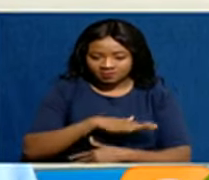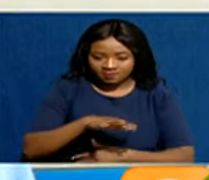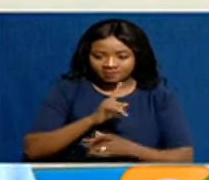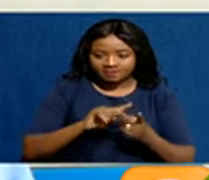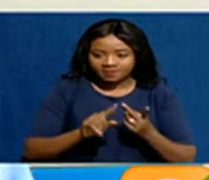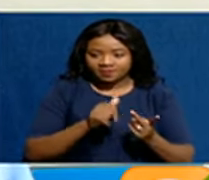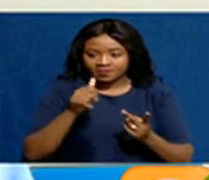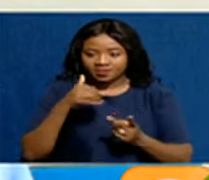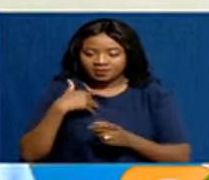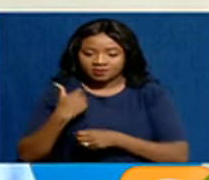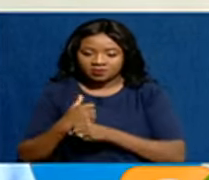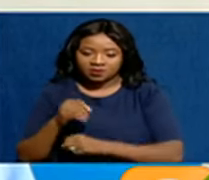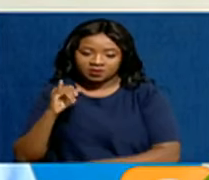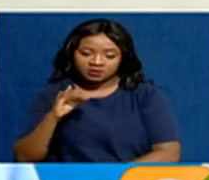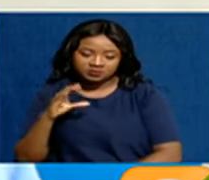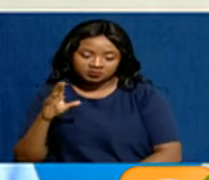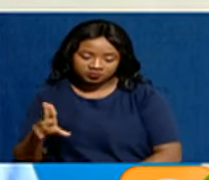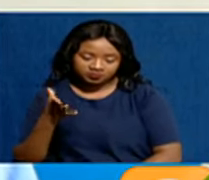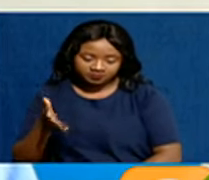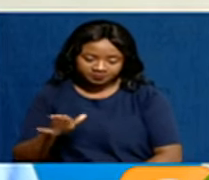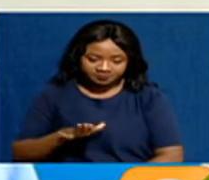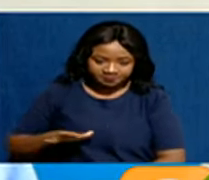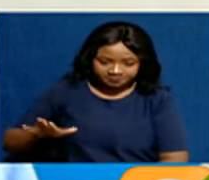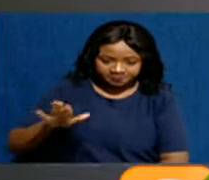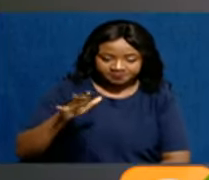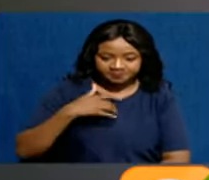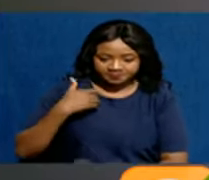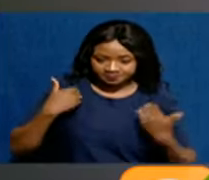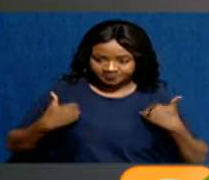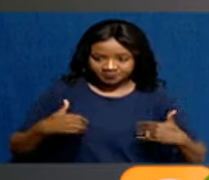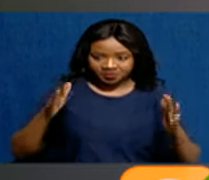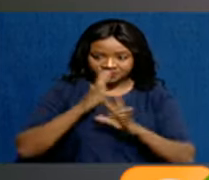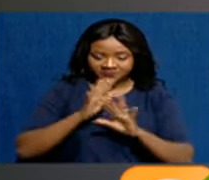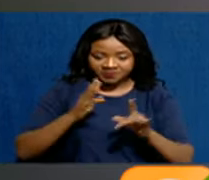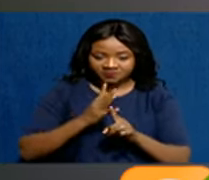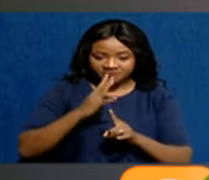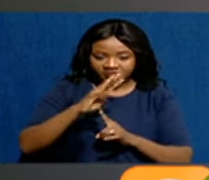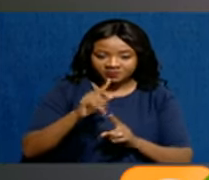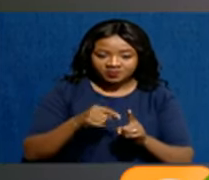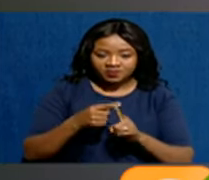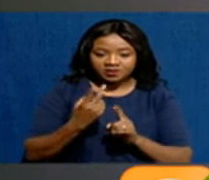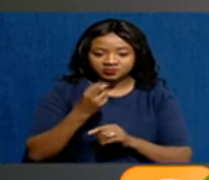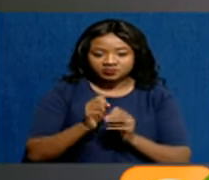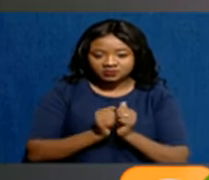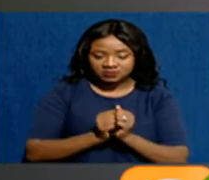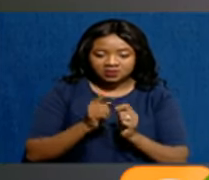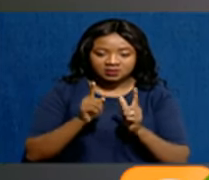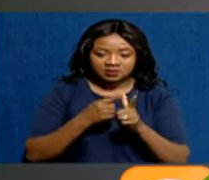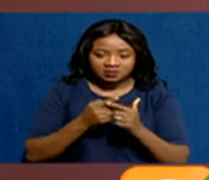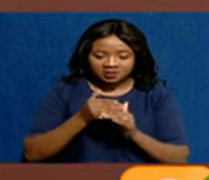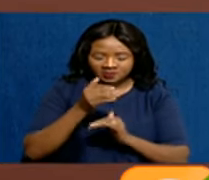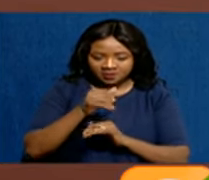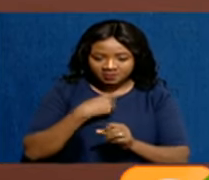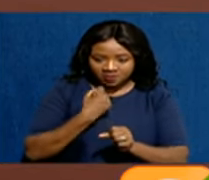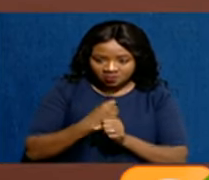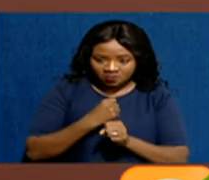ICU ya Longisa County Referral Hospital. So nilimaliza form 4 in the year 2010, nikafanya Bachelor